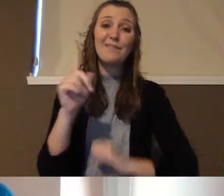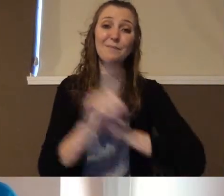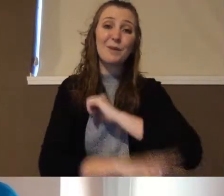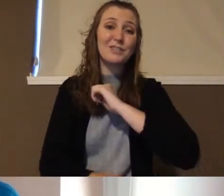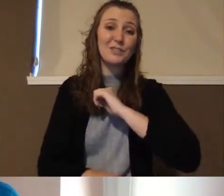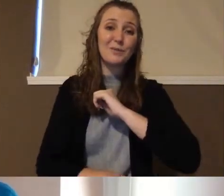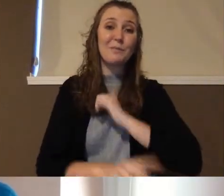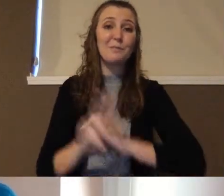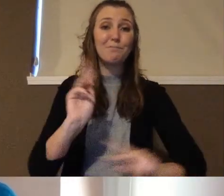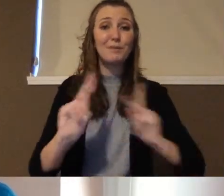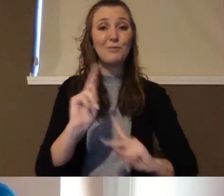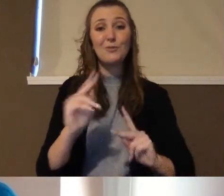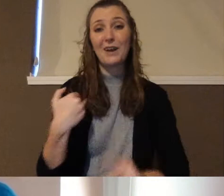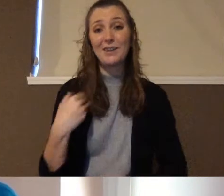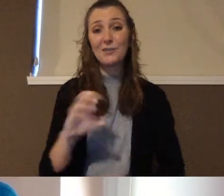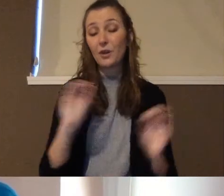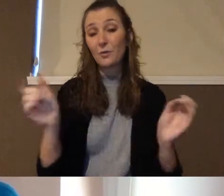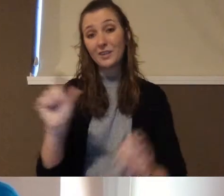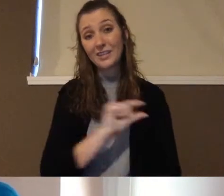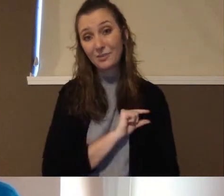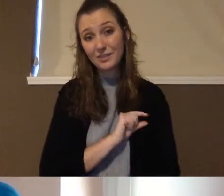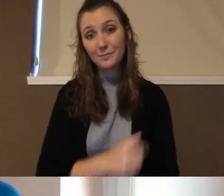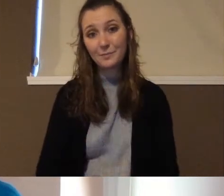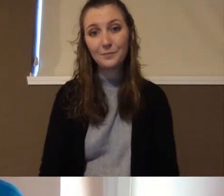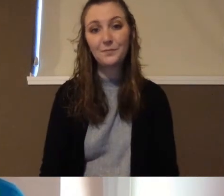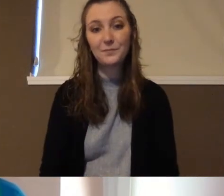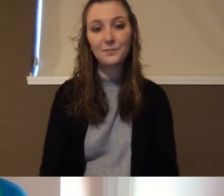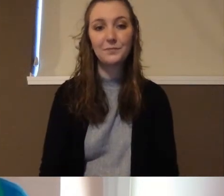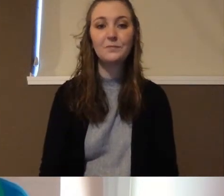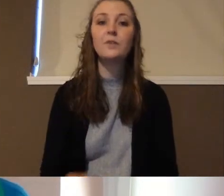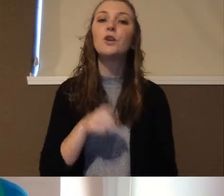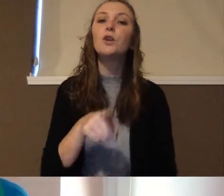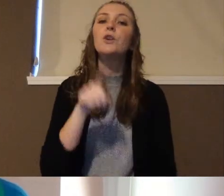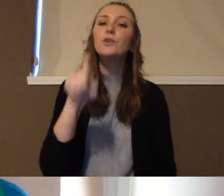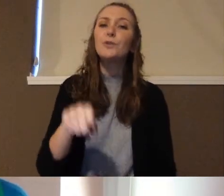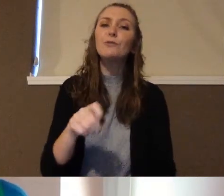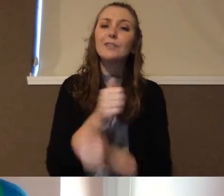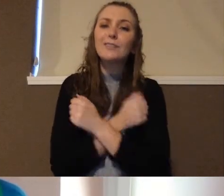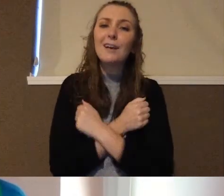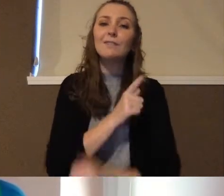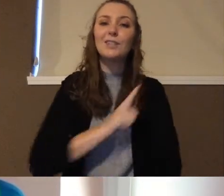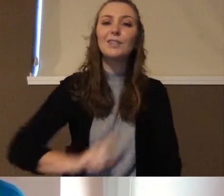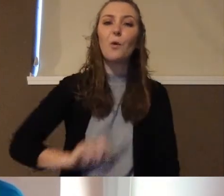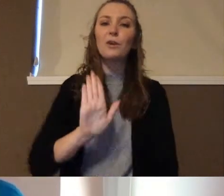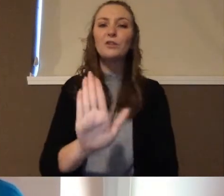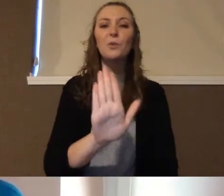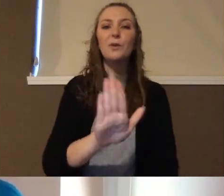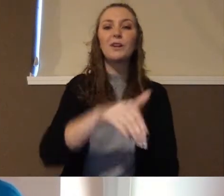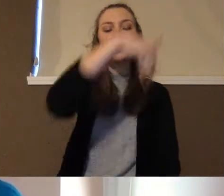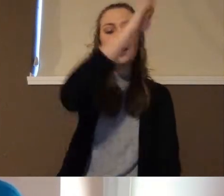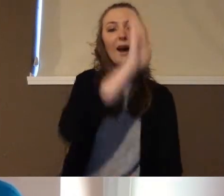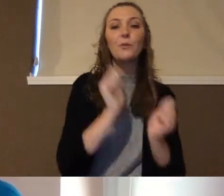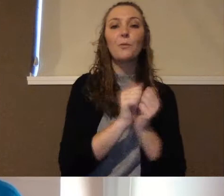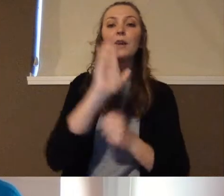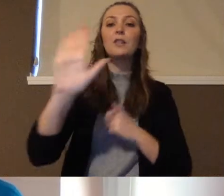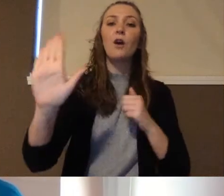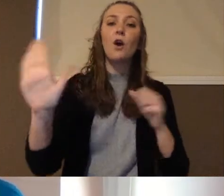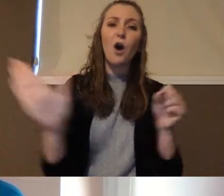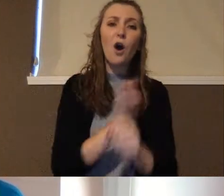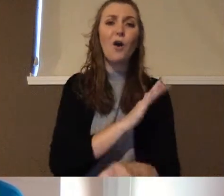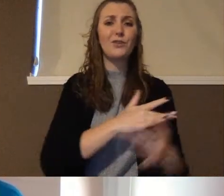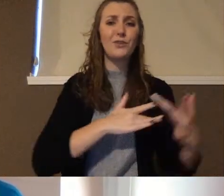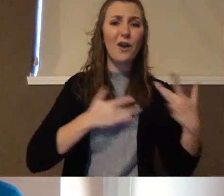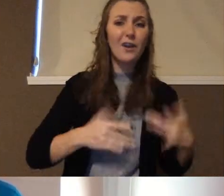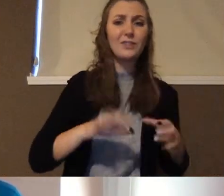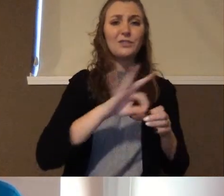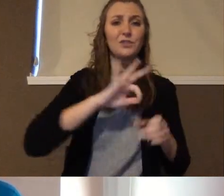You shall love the Lord your God with all your heart and with all your soul and with all your mind. This is the greatest and first